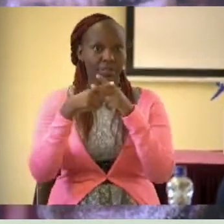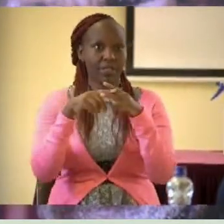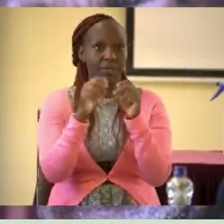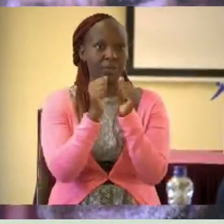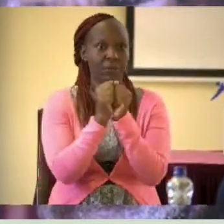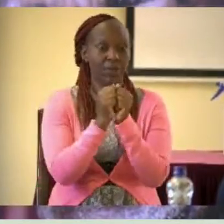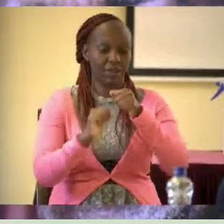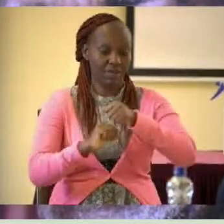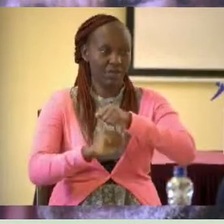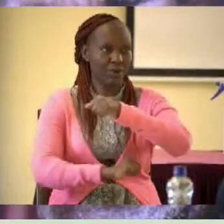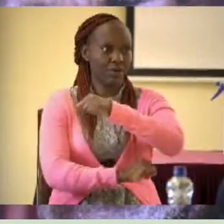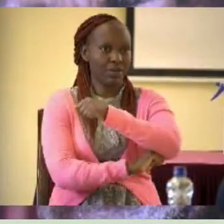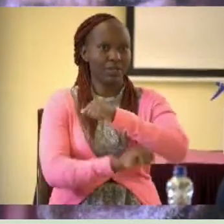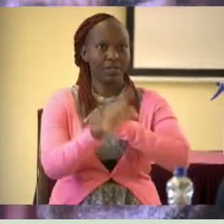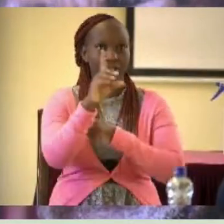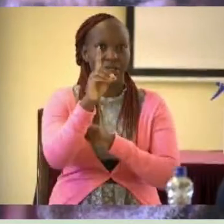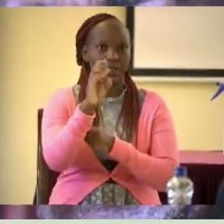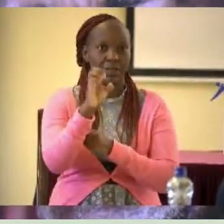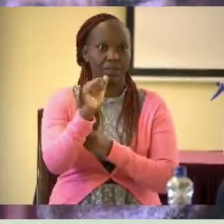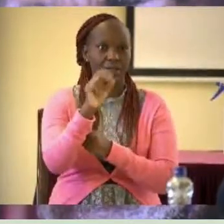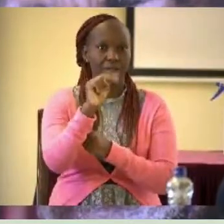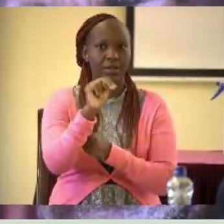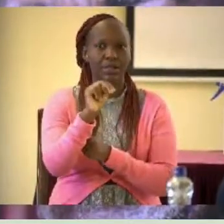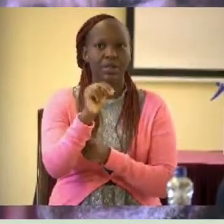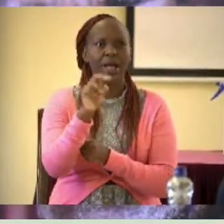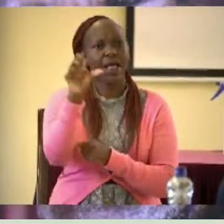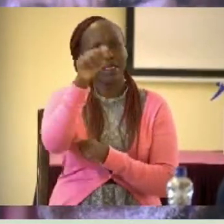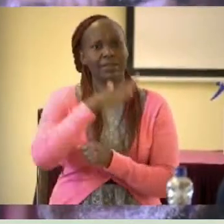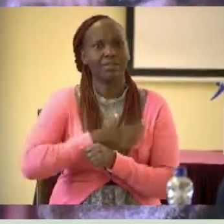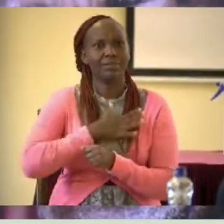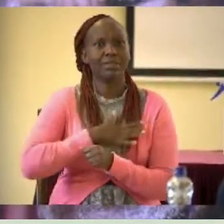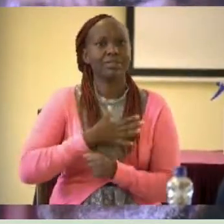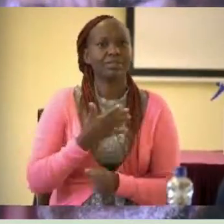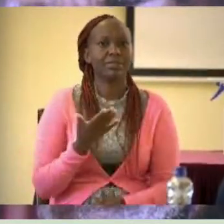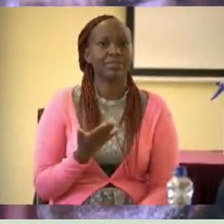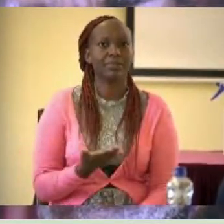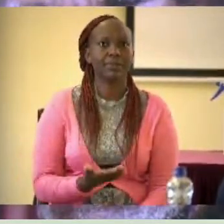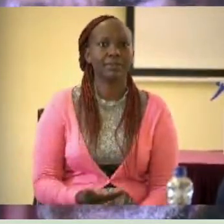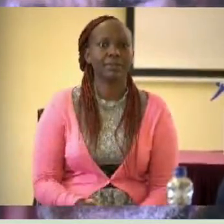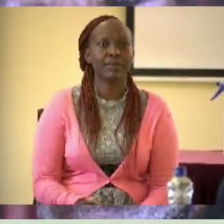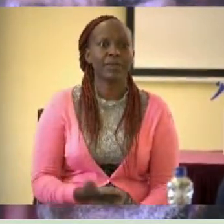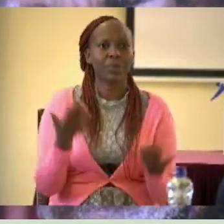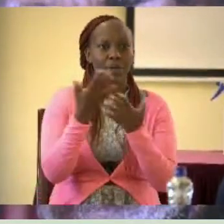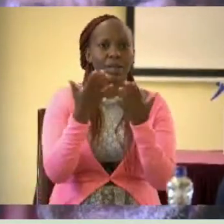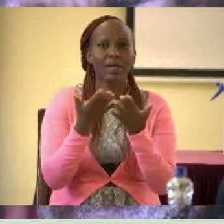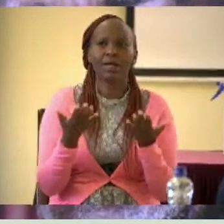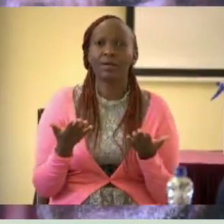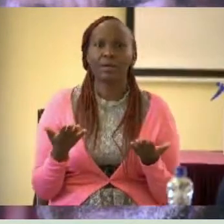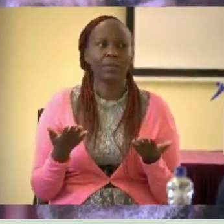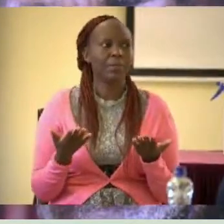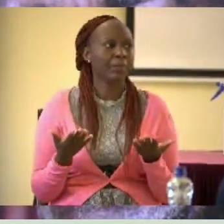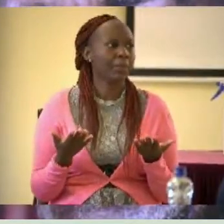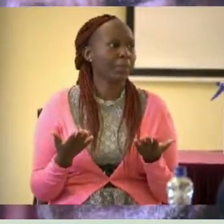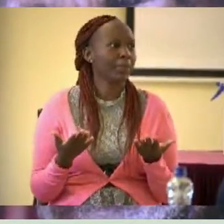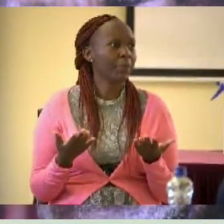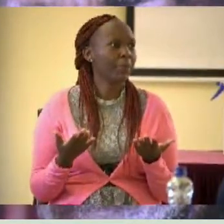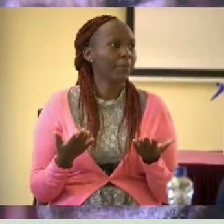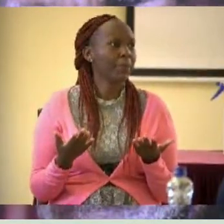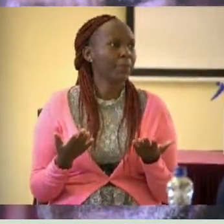our founding dean. Our founding dean, where are the others, please? Where you are?